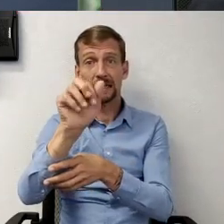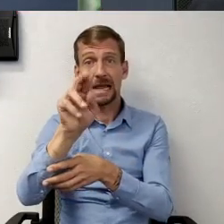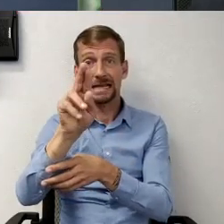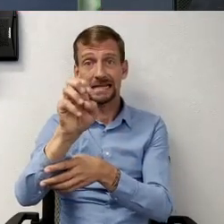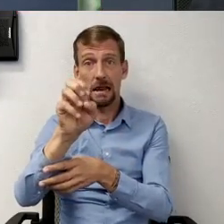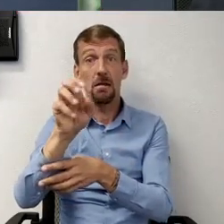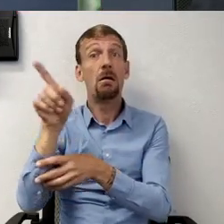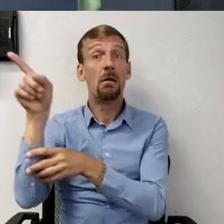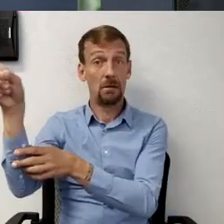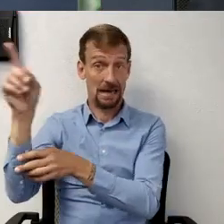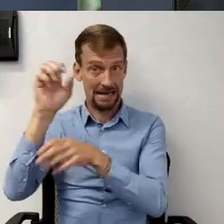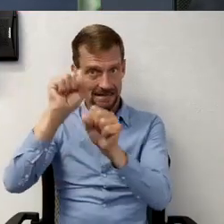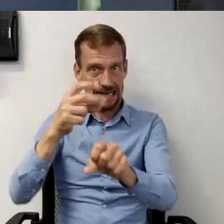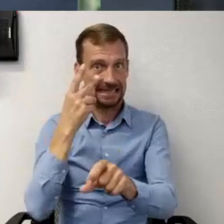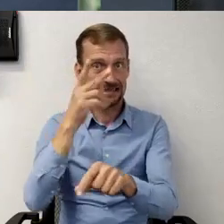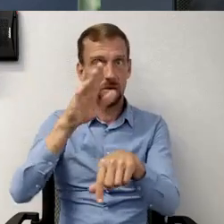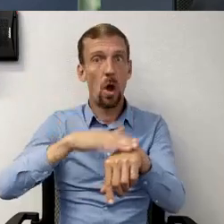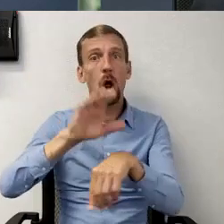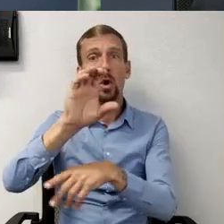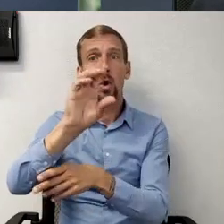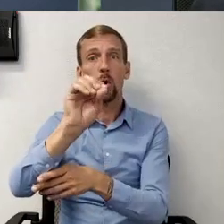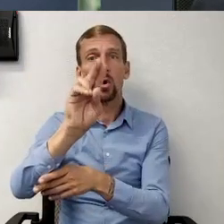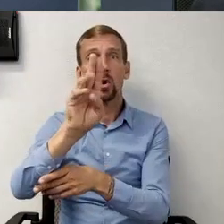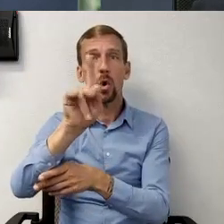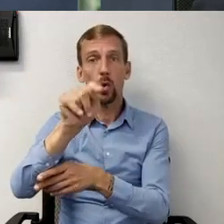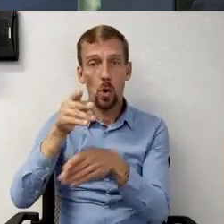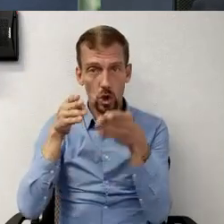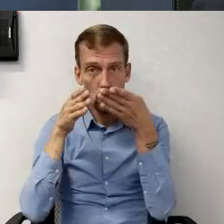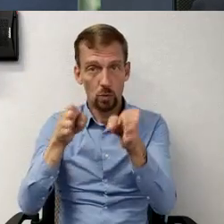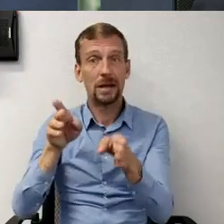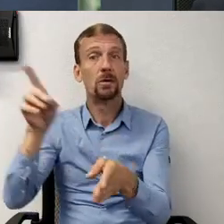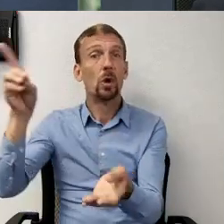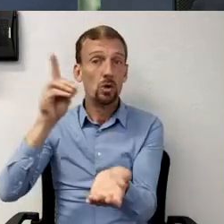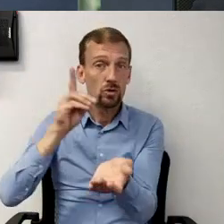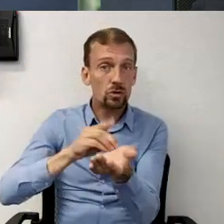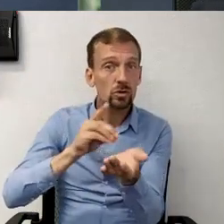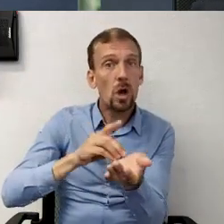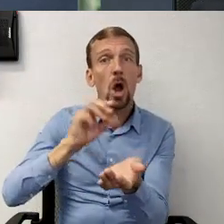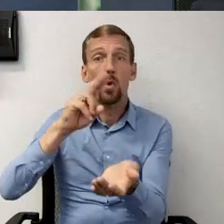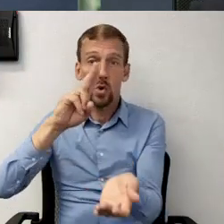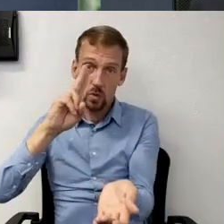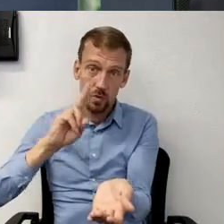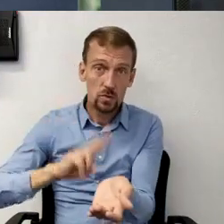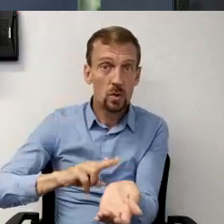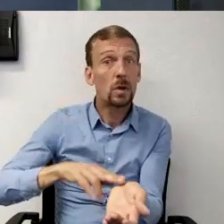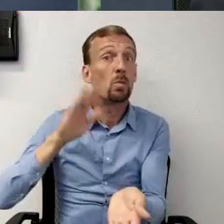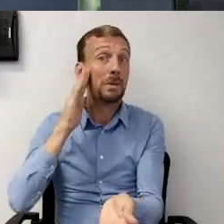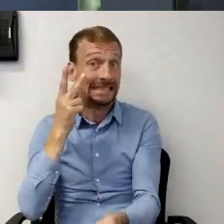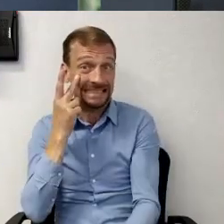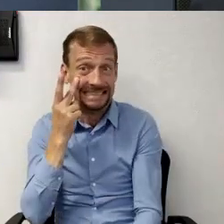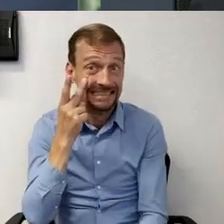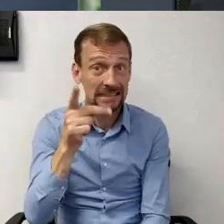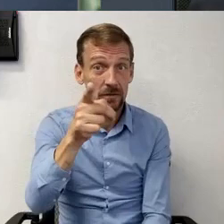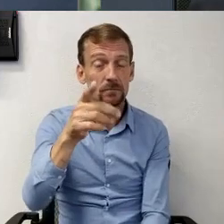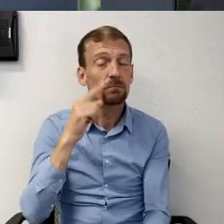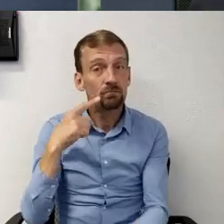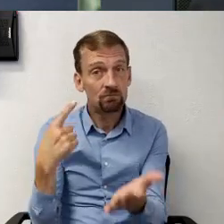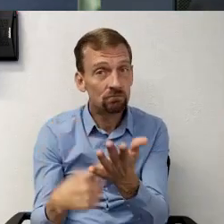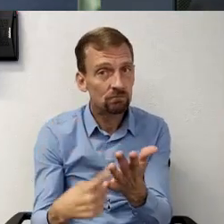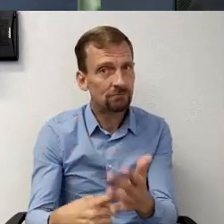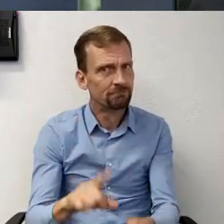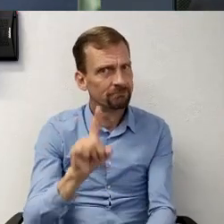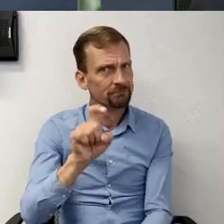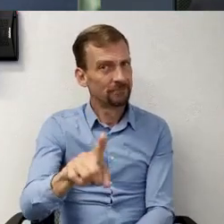a provider will see you, a doctor or a physician assistant or a nurse practitioner, and if they think that you